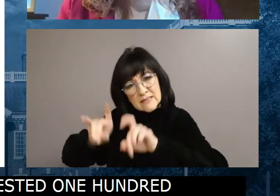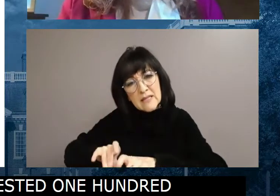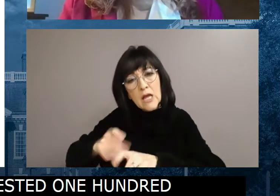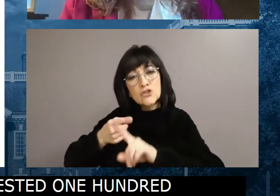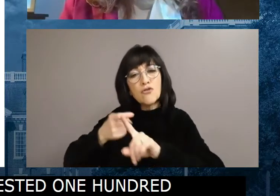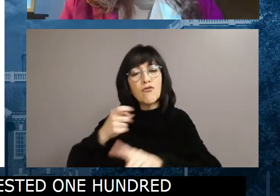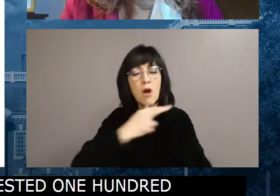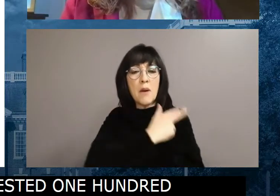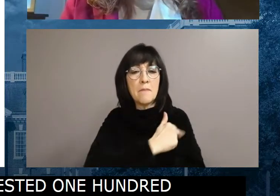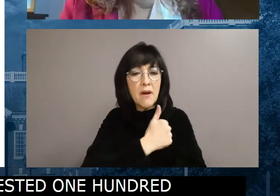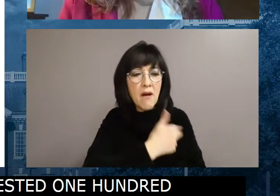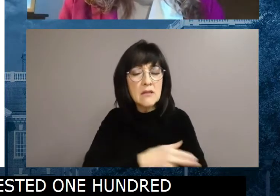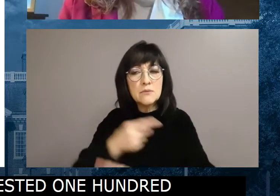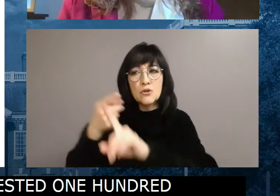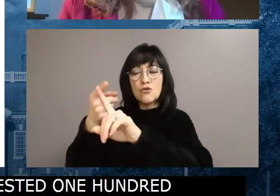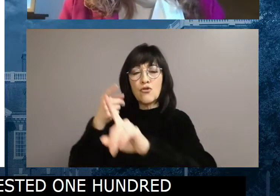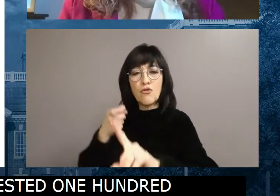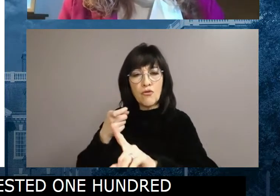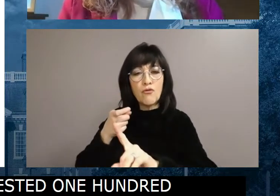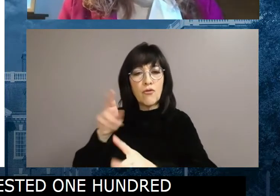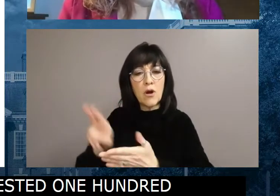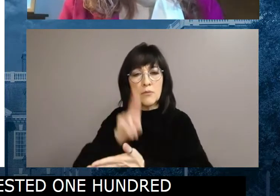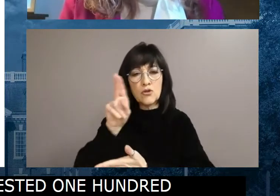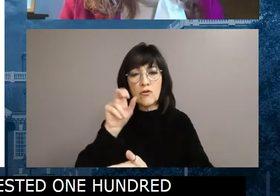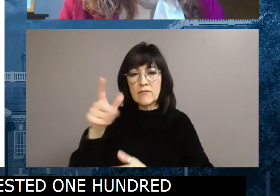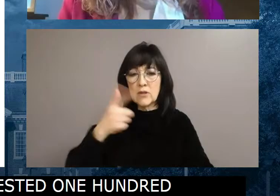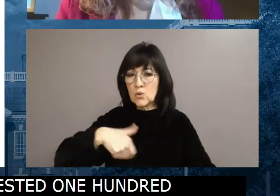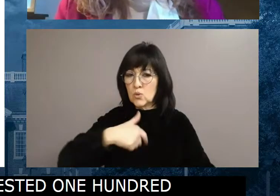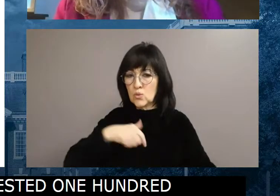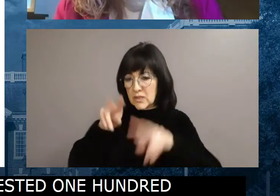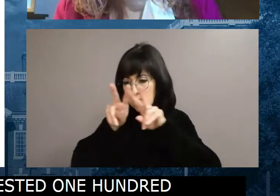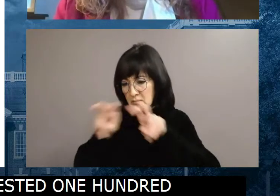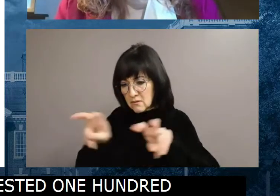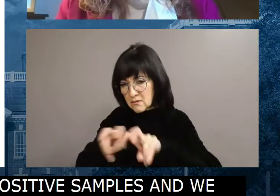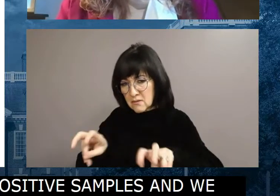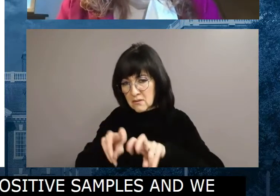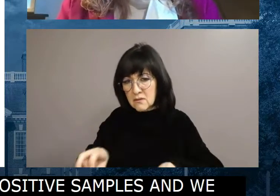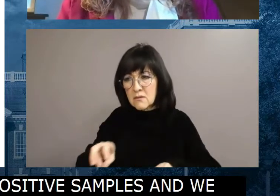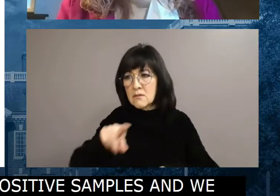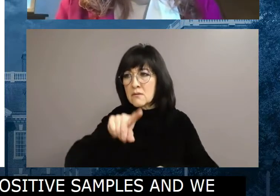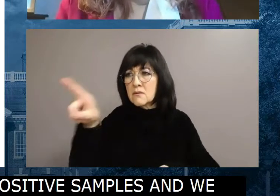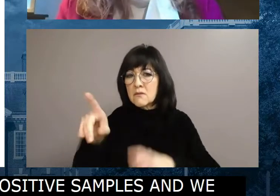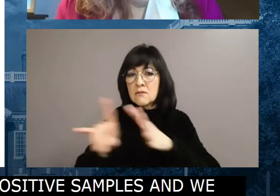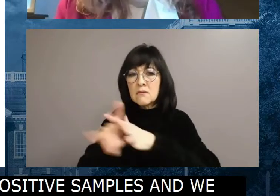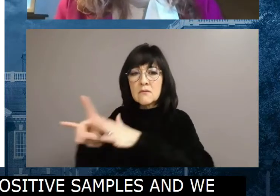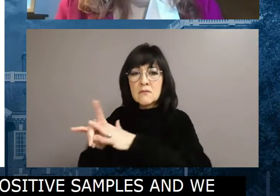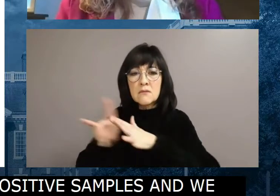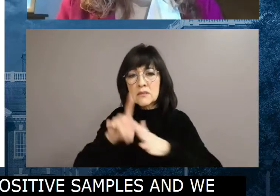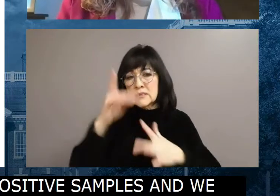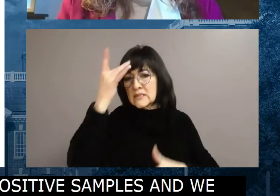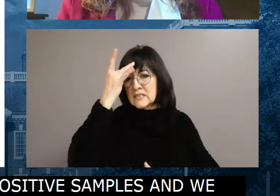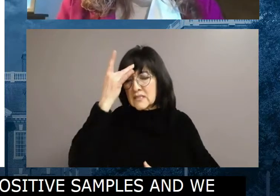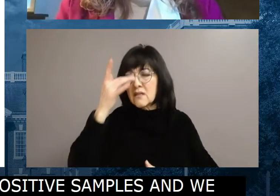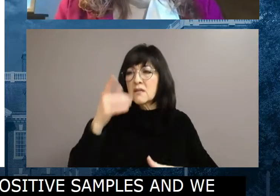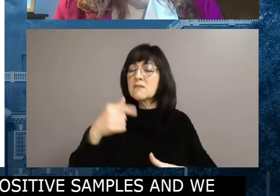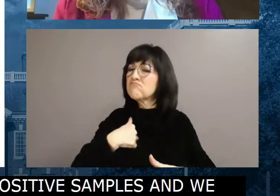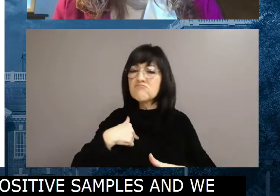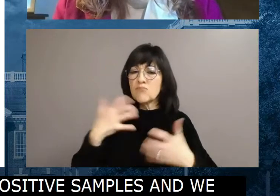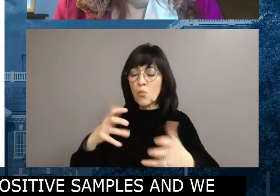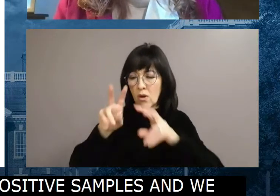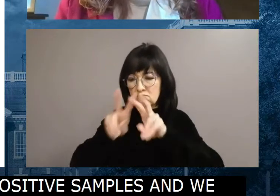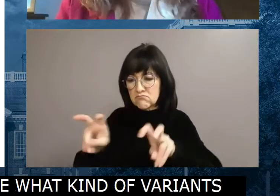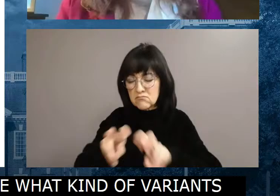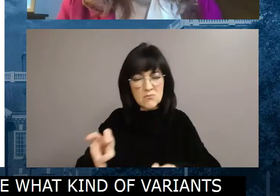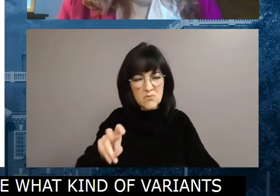and the University of Delaware. So we're looking at these samples to see what kind of variants we see. We've talked about before that we've